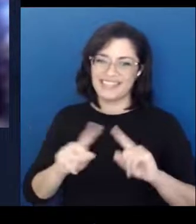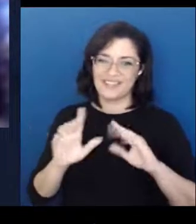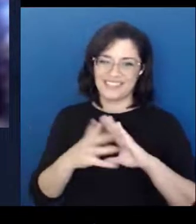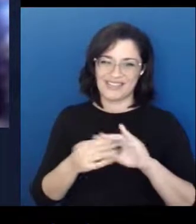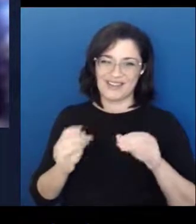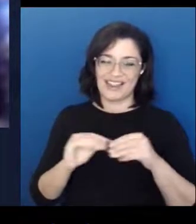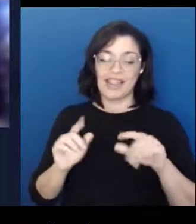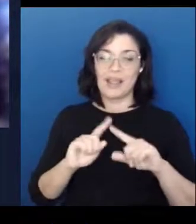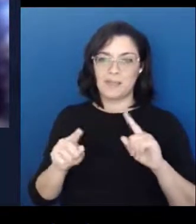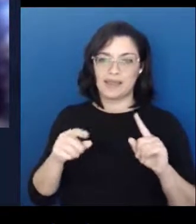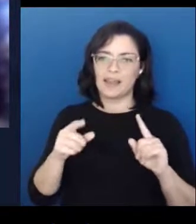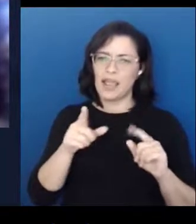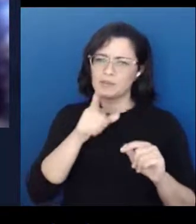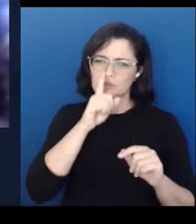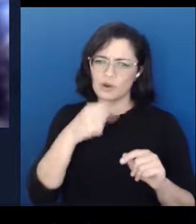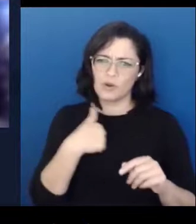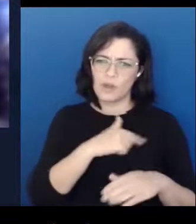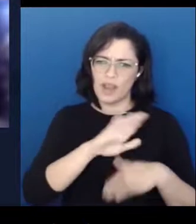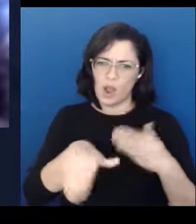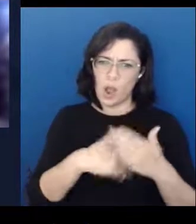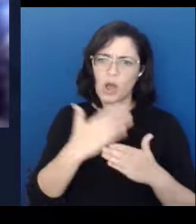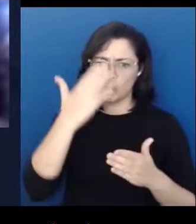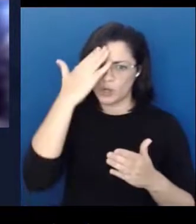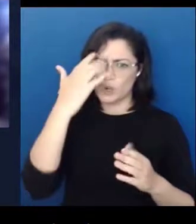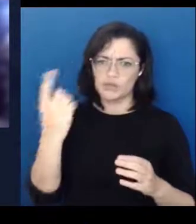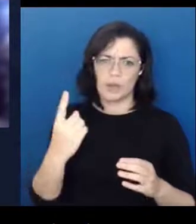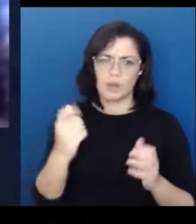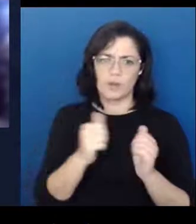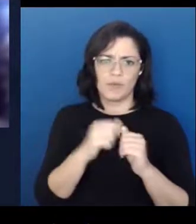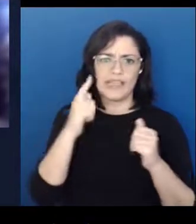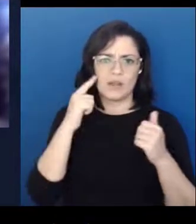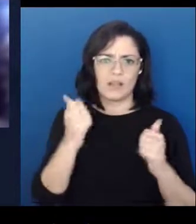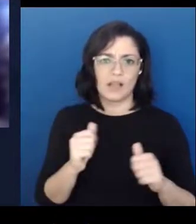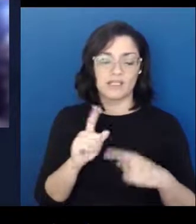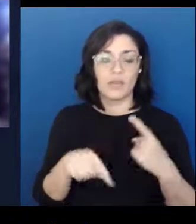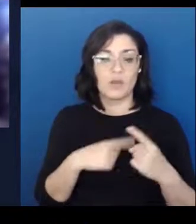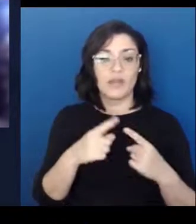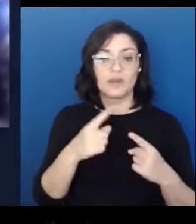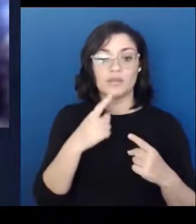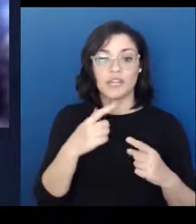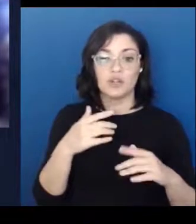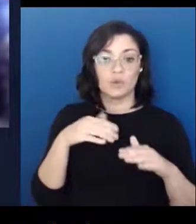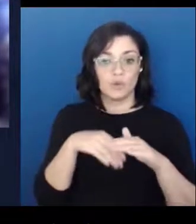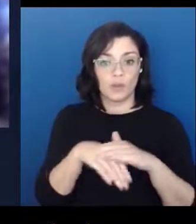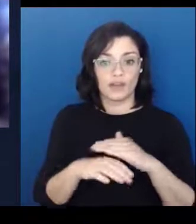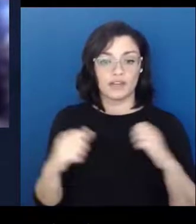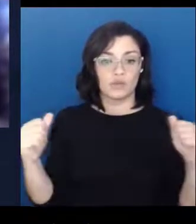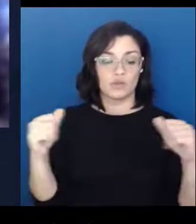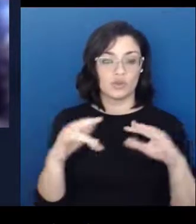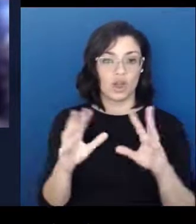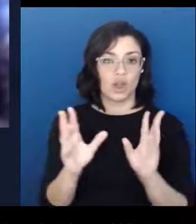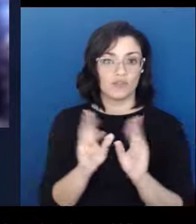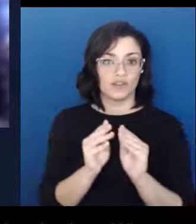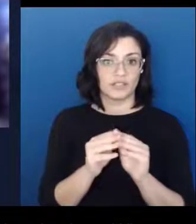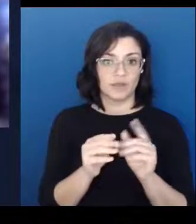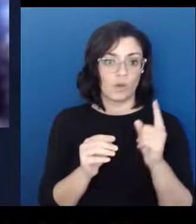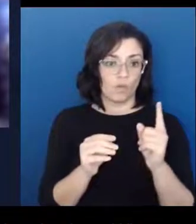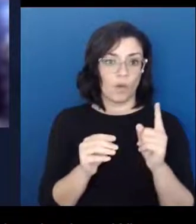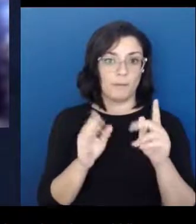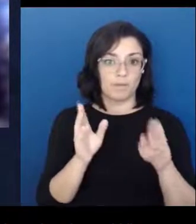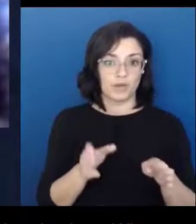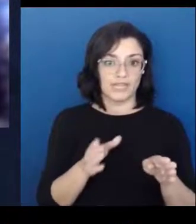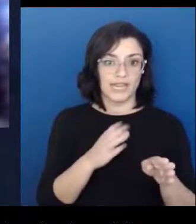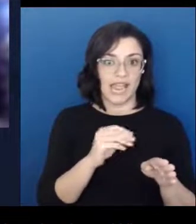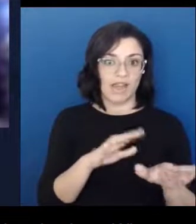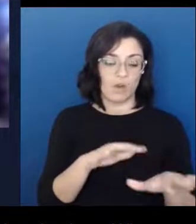loss. And when you said you walked into the conference, one person, and walked out transformed in a different person,